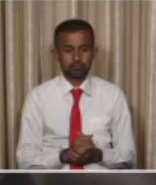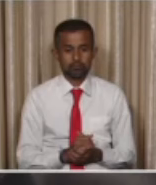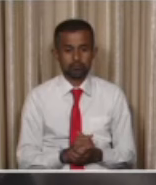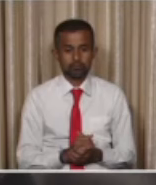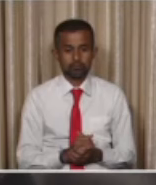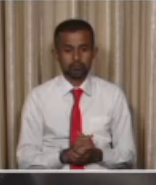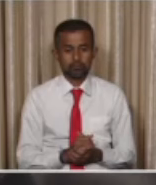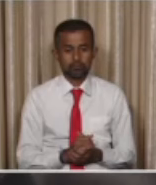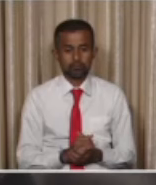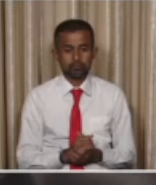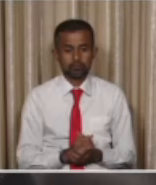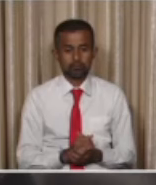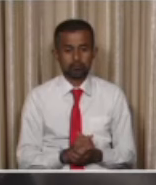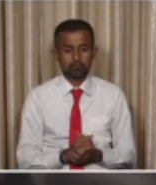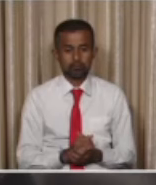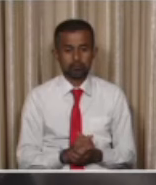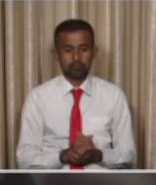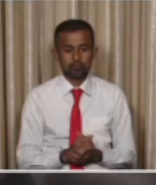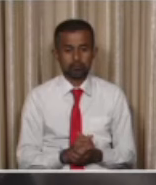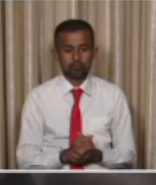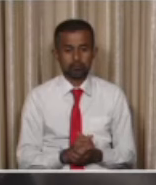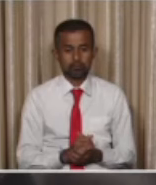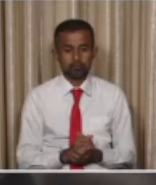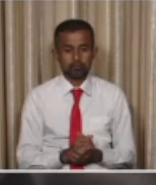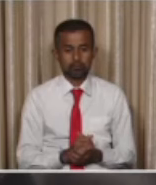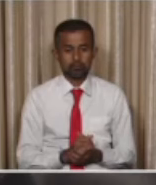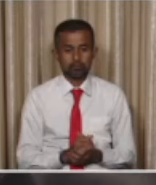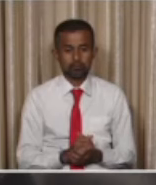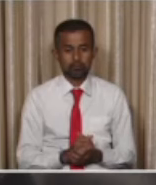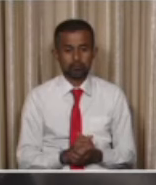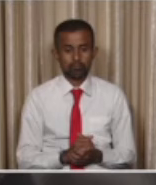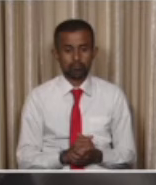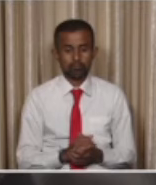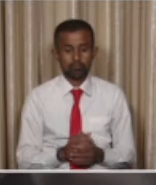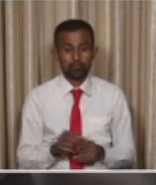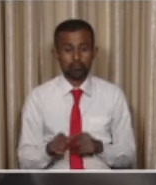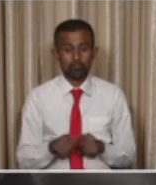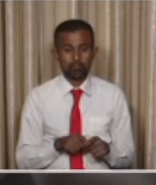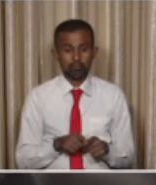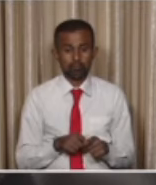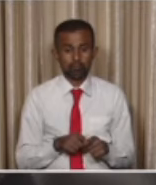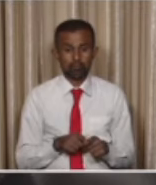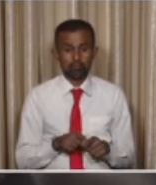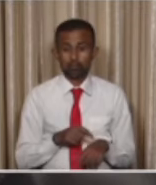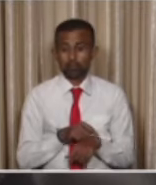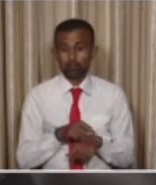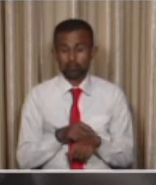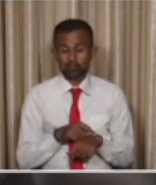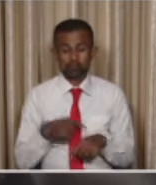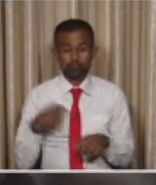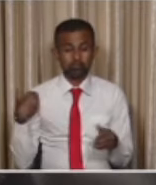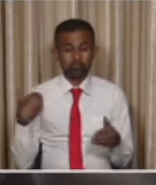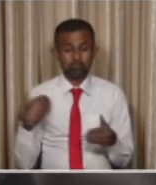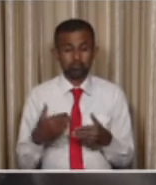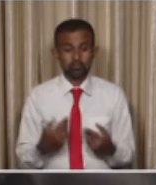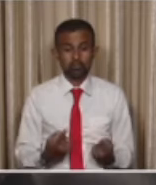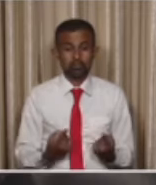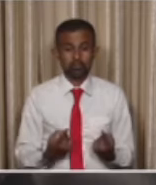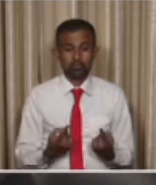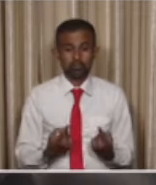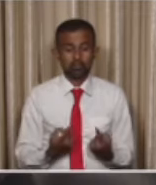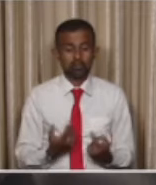fulfill a long felt need. Yet for all,